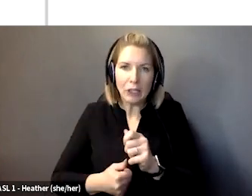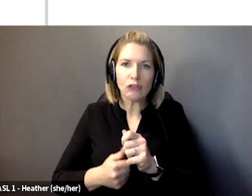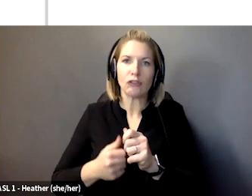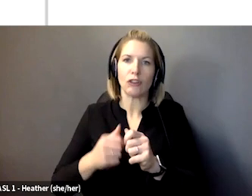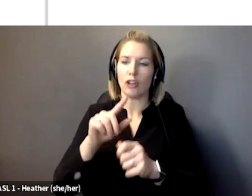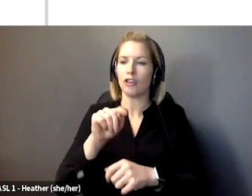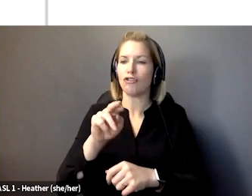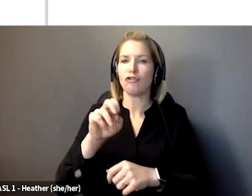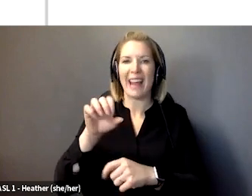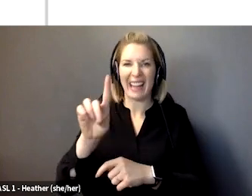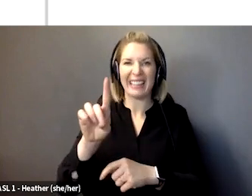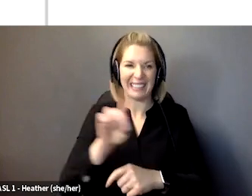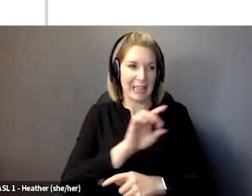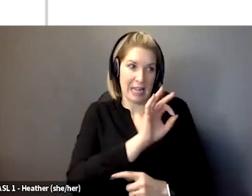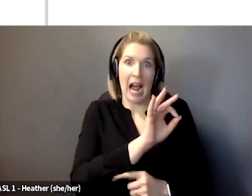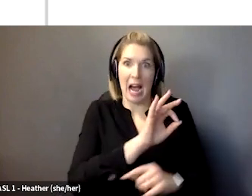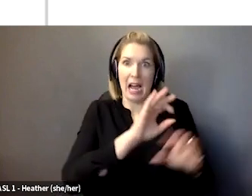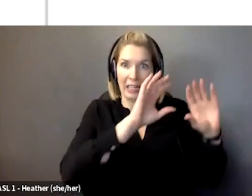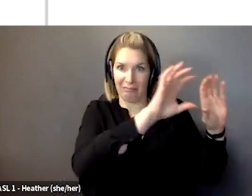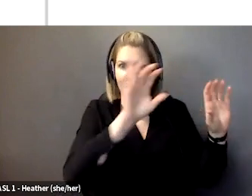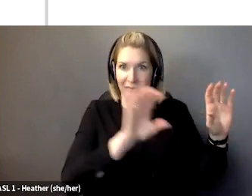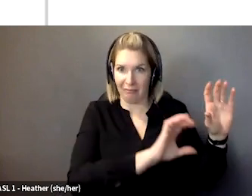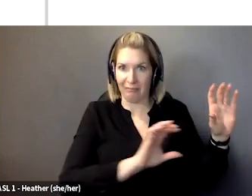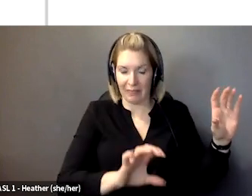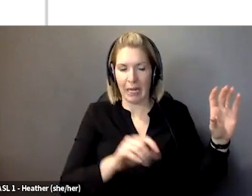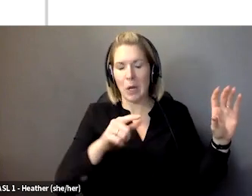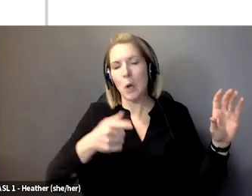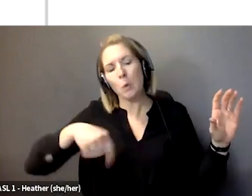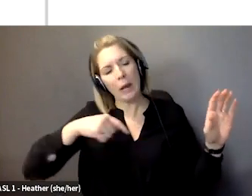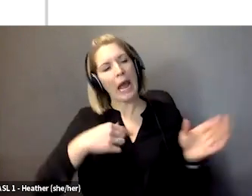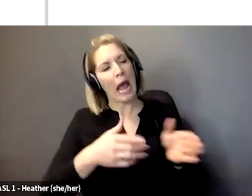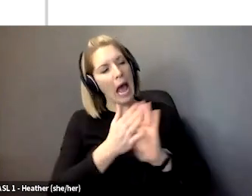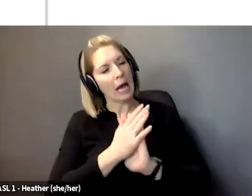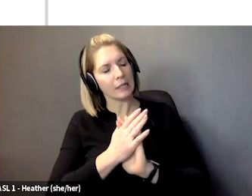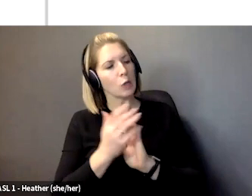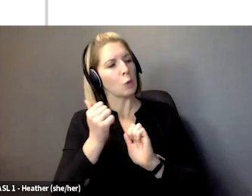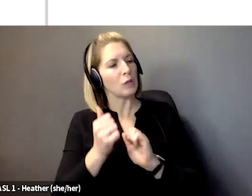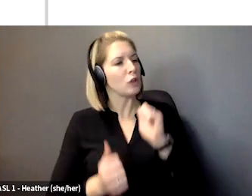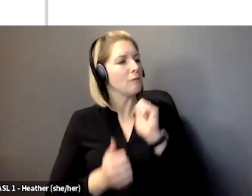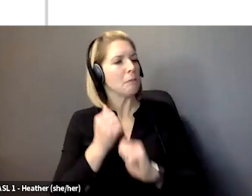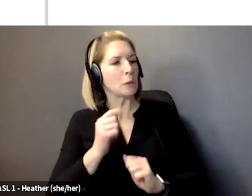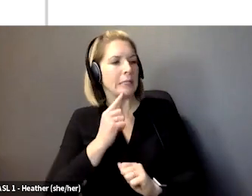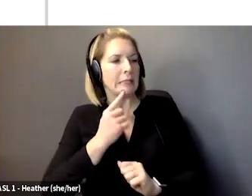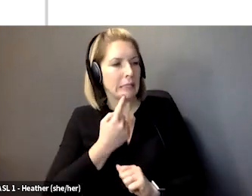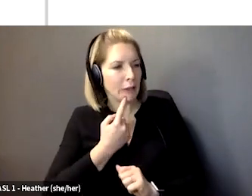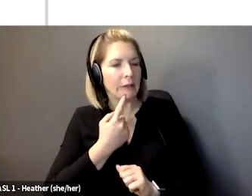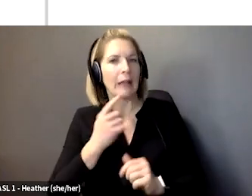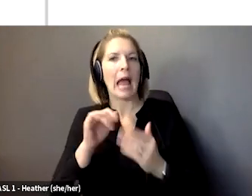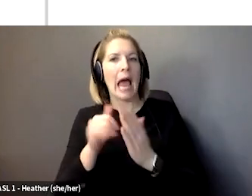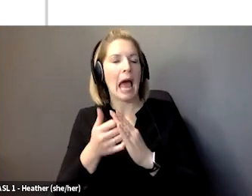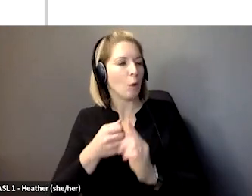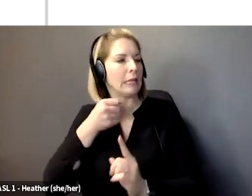we asked participants to highlight the most significant challenge areas and rate the impact it could have on sustainable